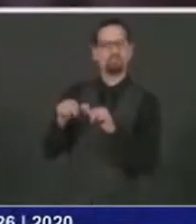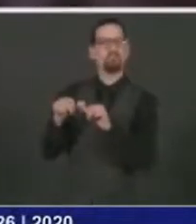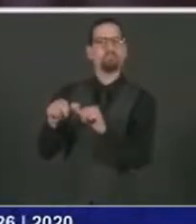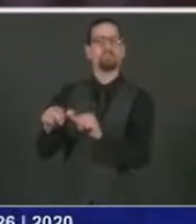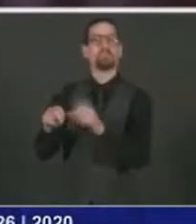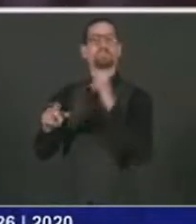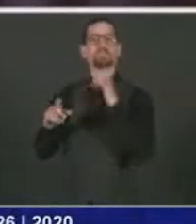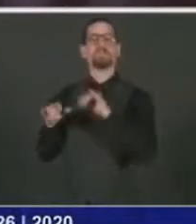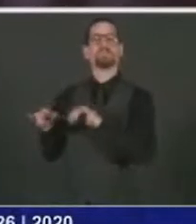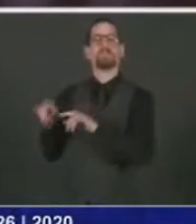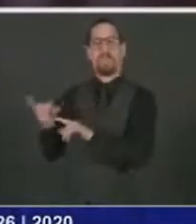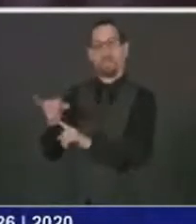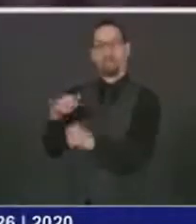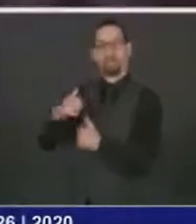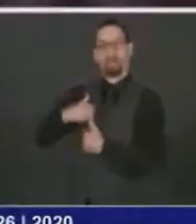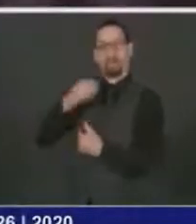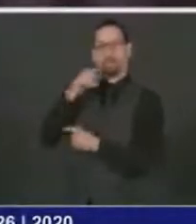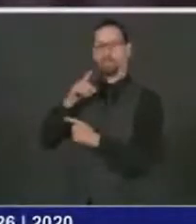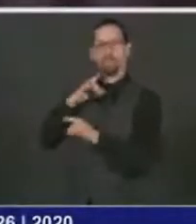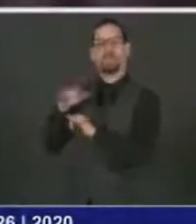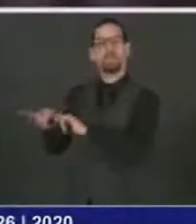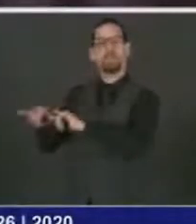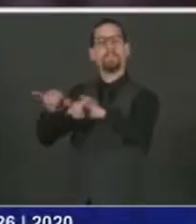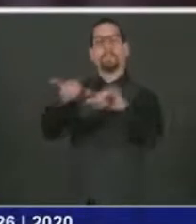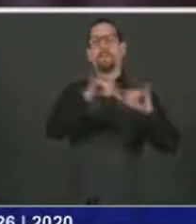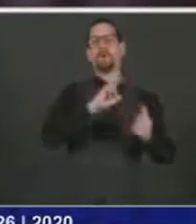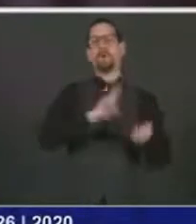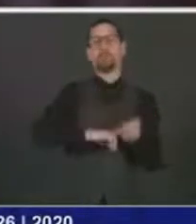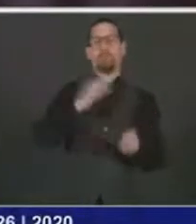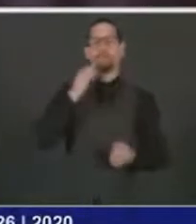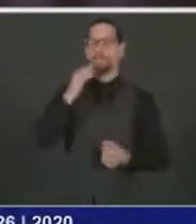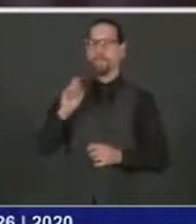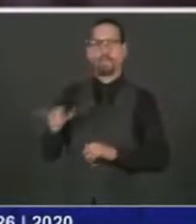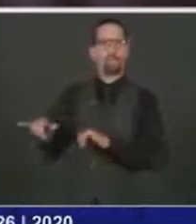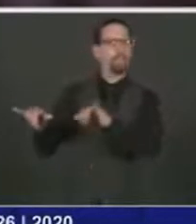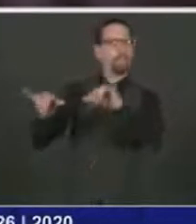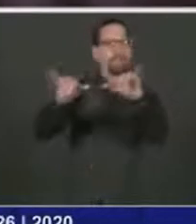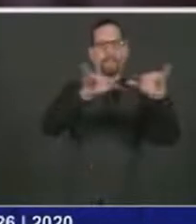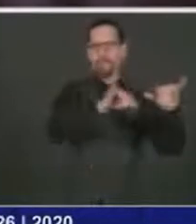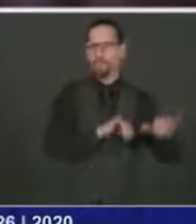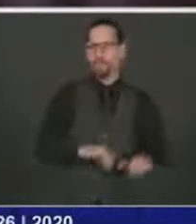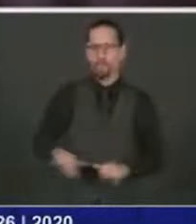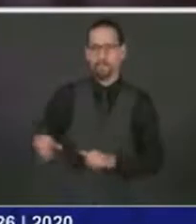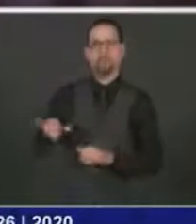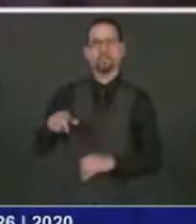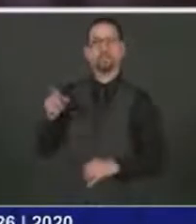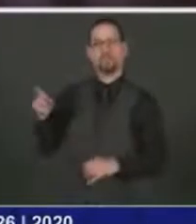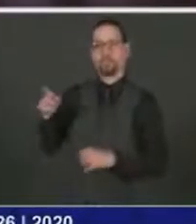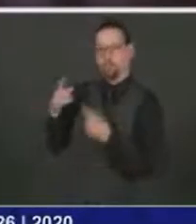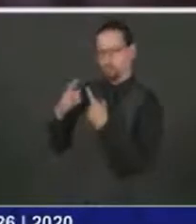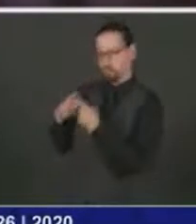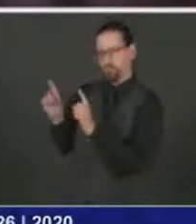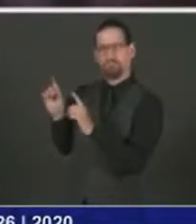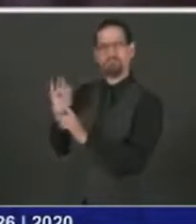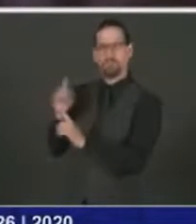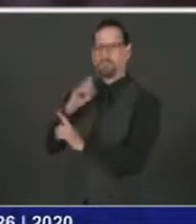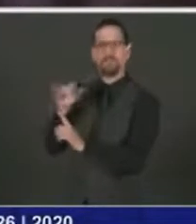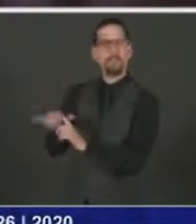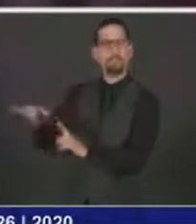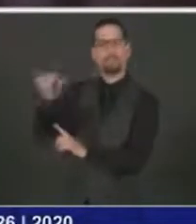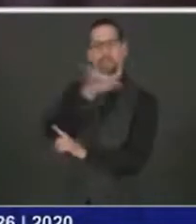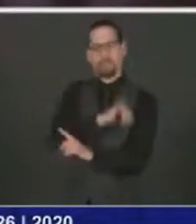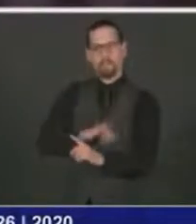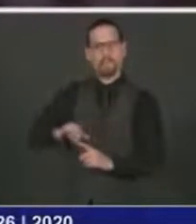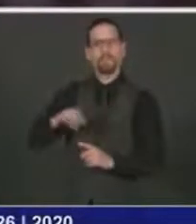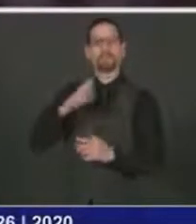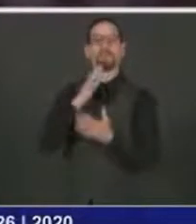and congregate settings. Like many other congregate living settings in Rhode Island, there have been challenges at